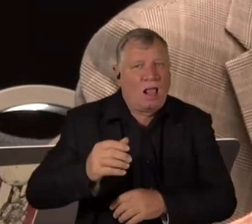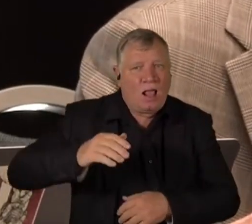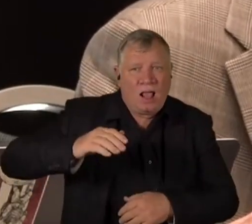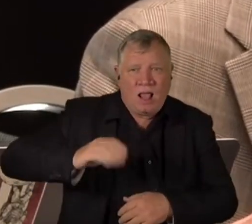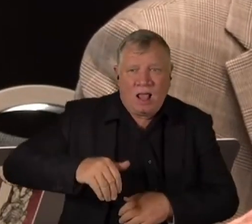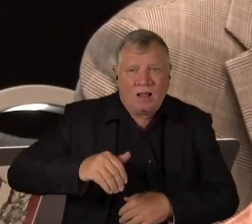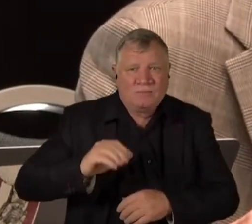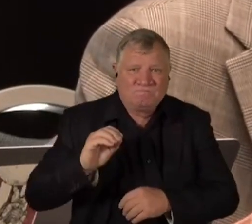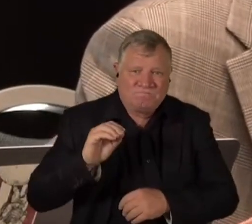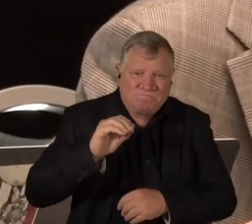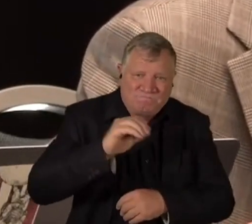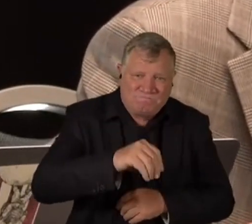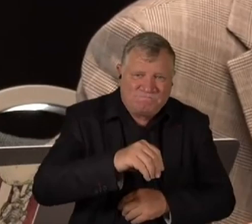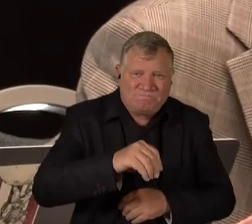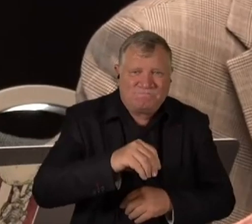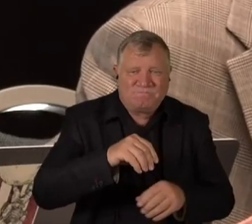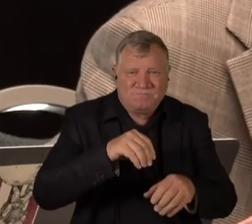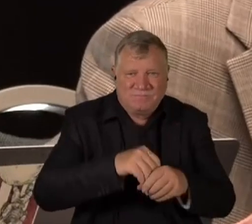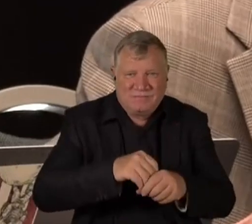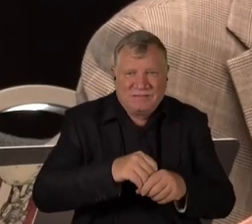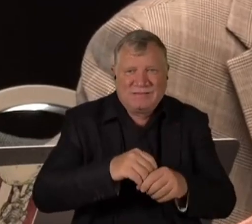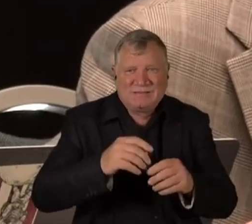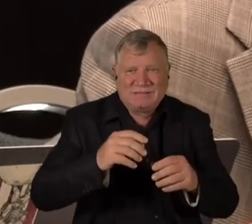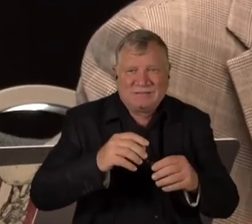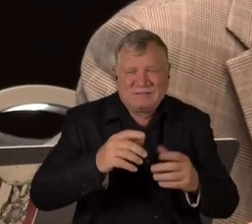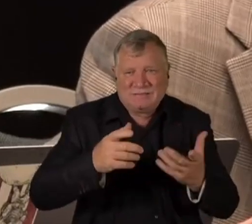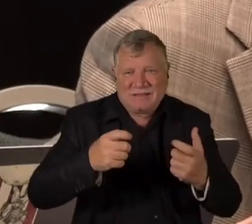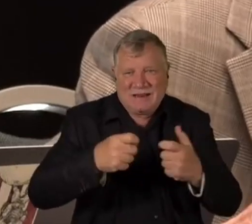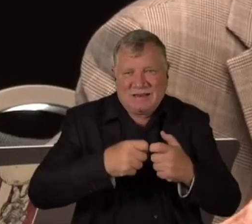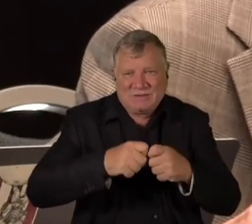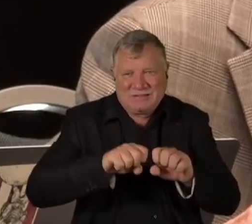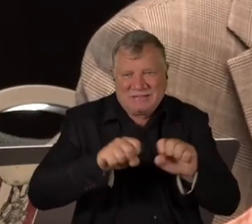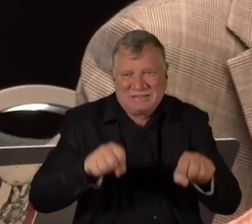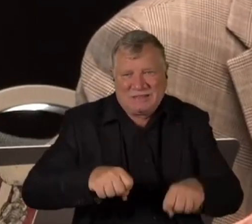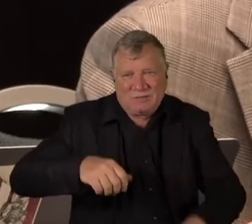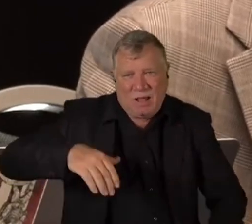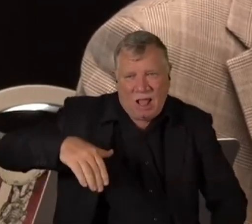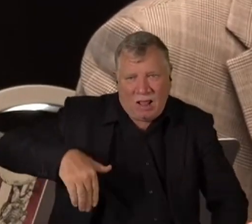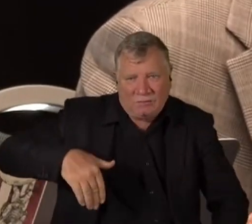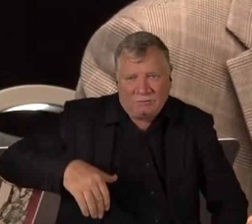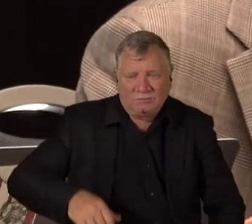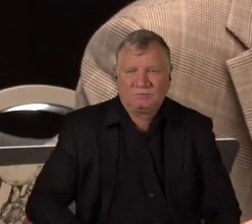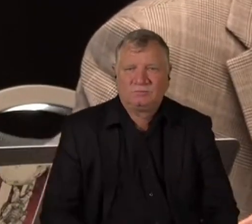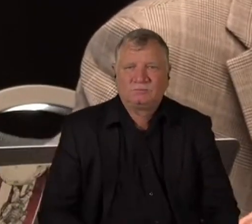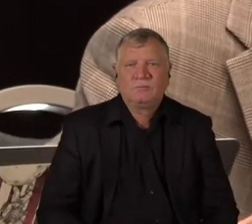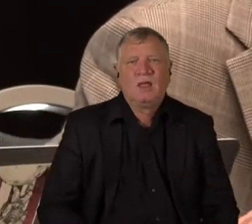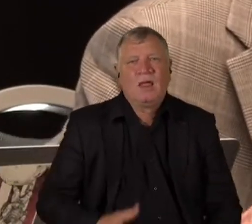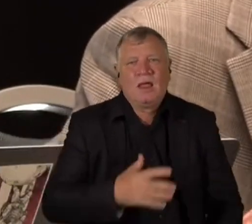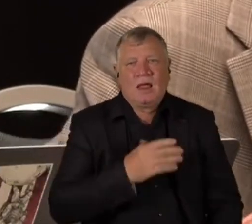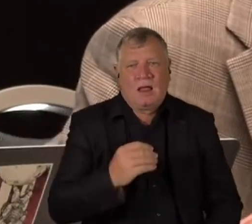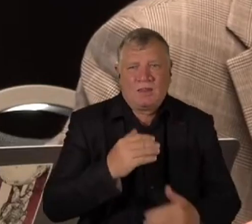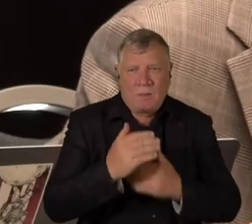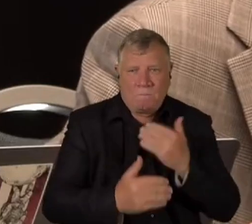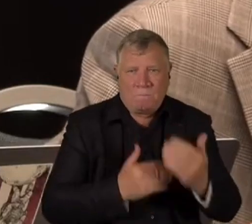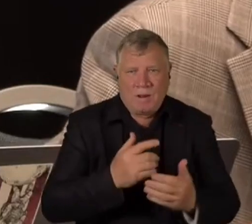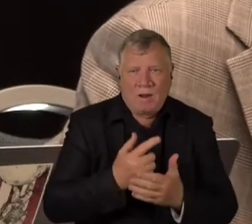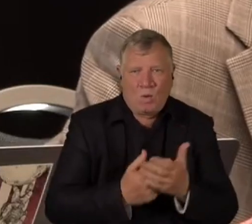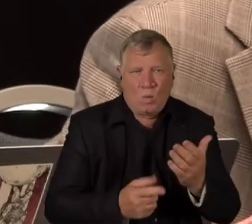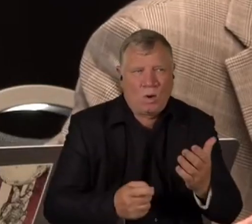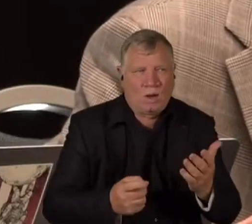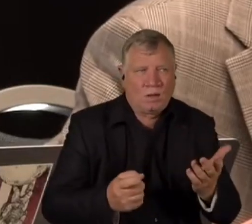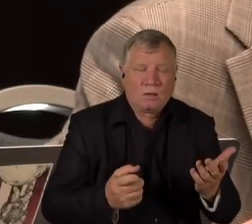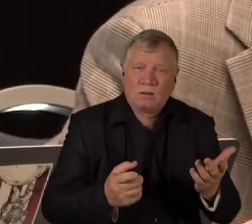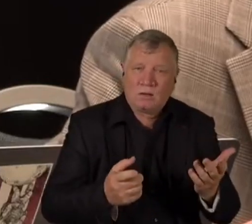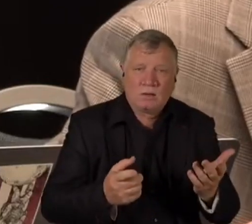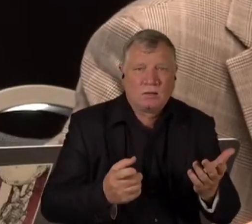to inject those dollars into the grid as of yet, and the pace required for what is at